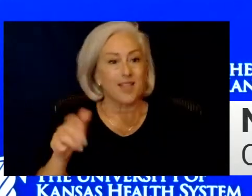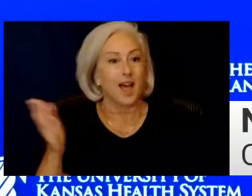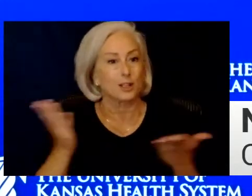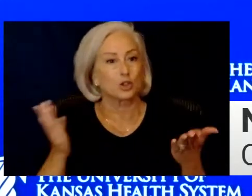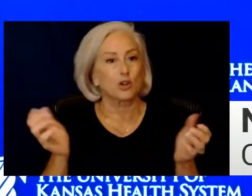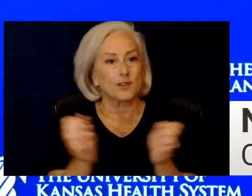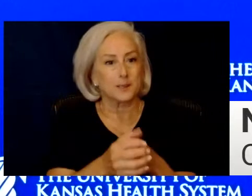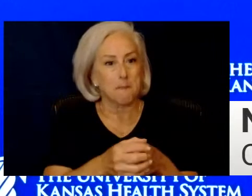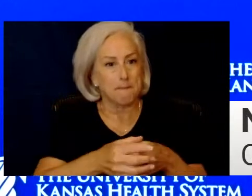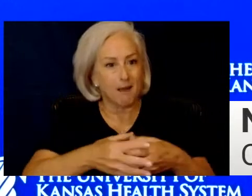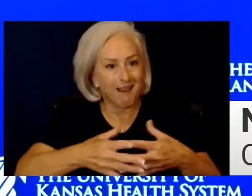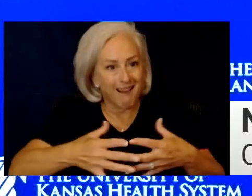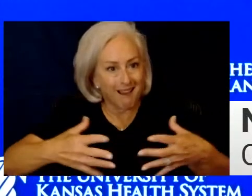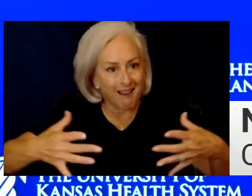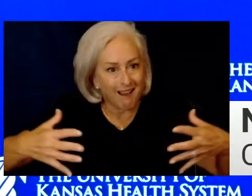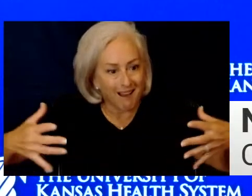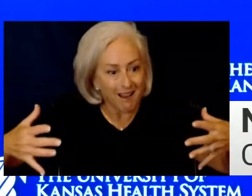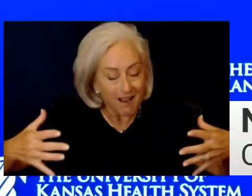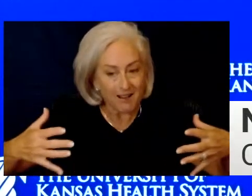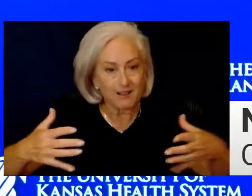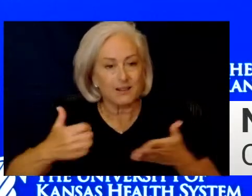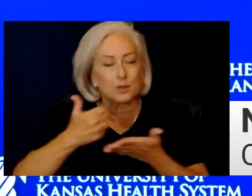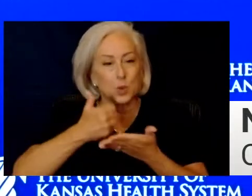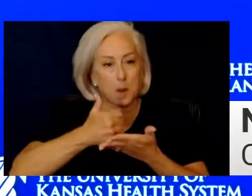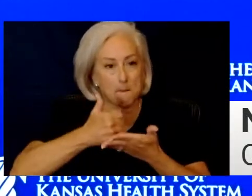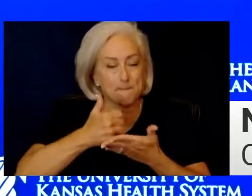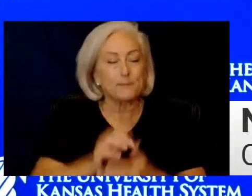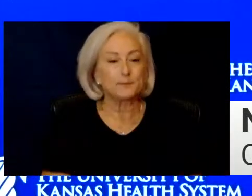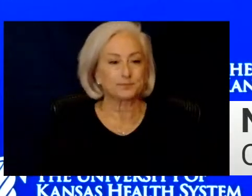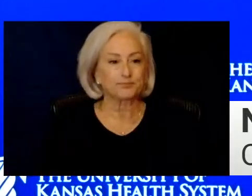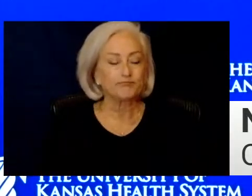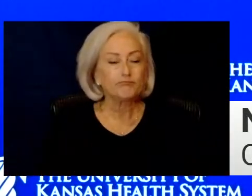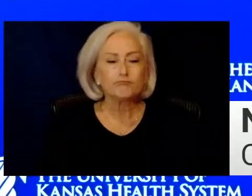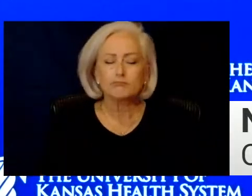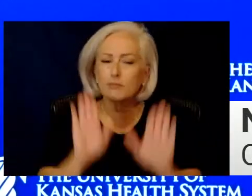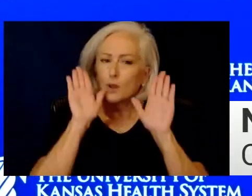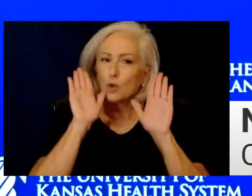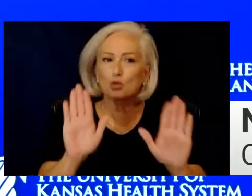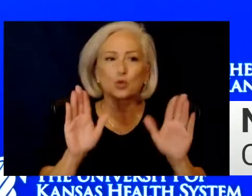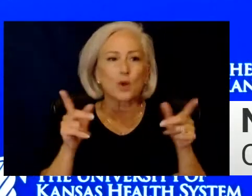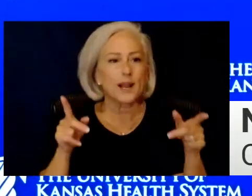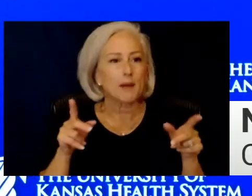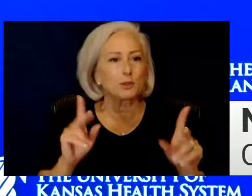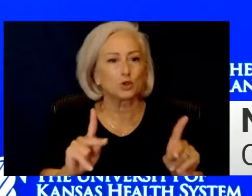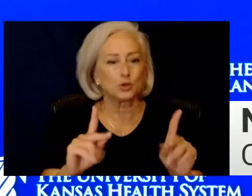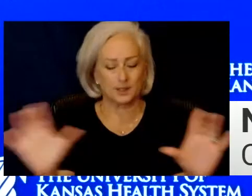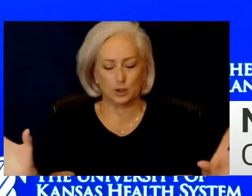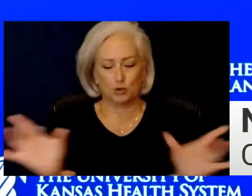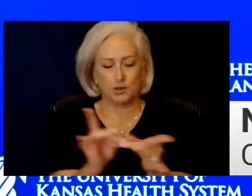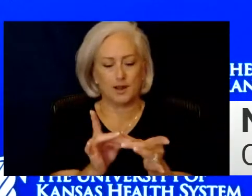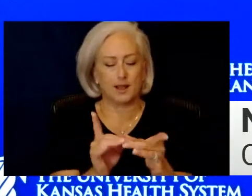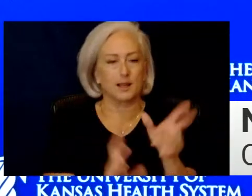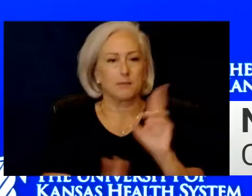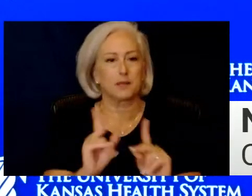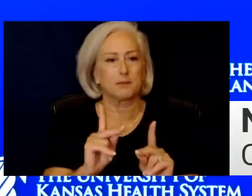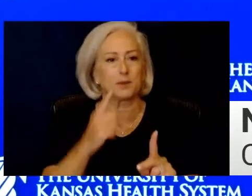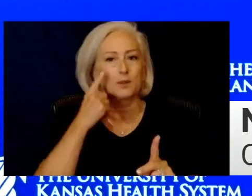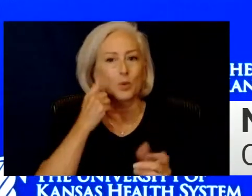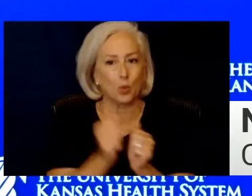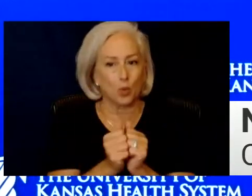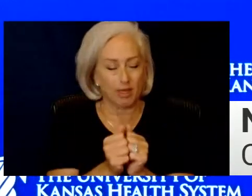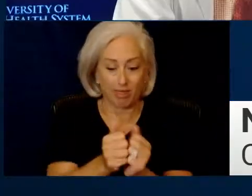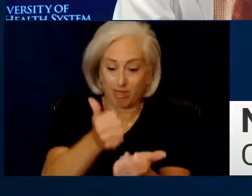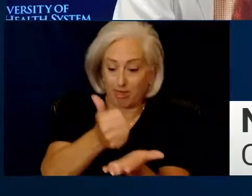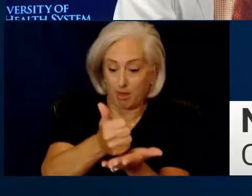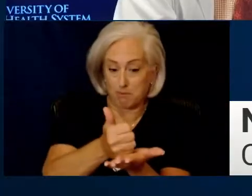looking at is that this is really a great opportunity to get more people linked to care. So it's a win all around. You know, Greg,